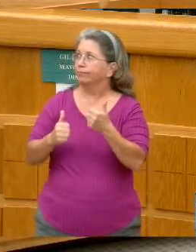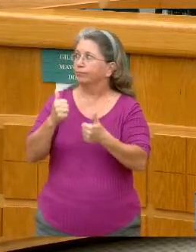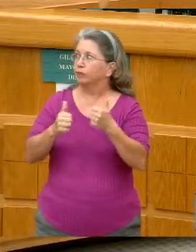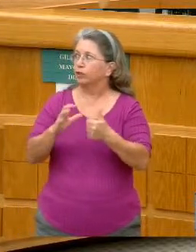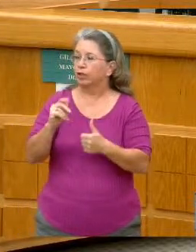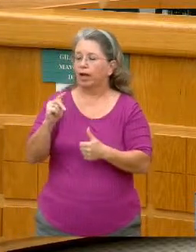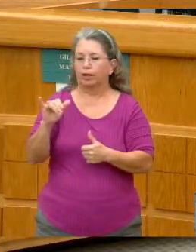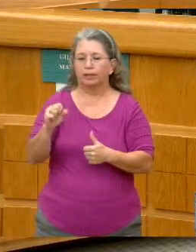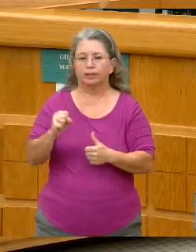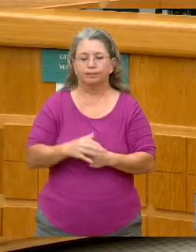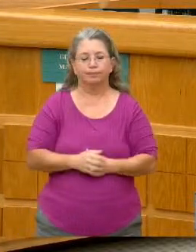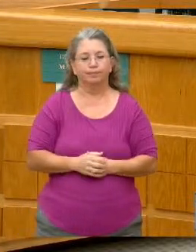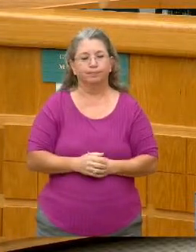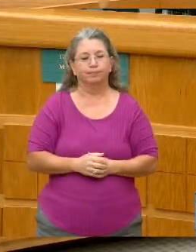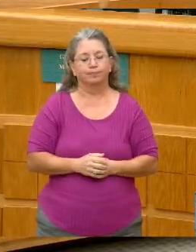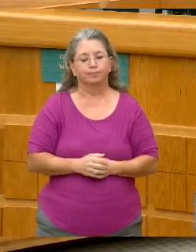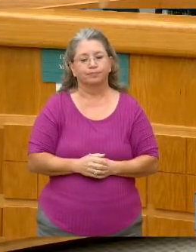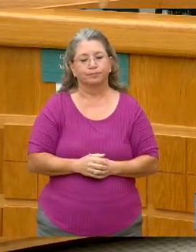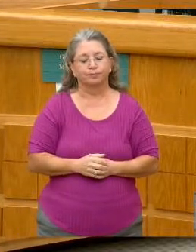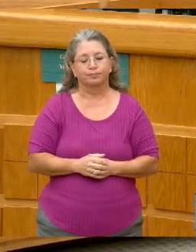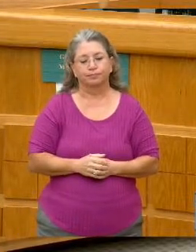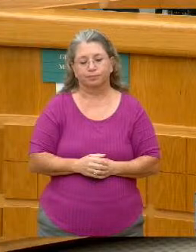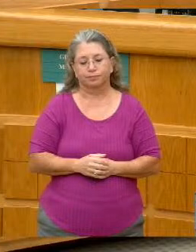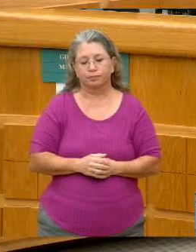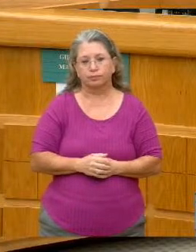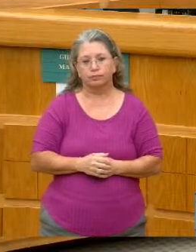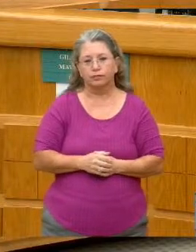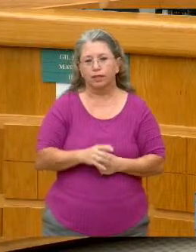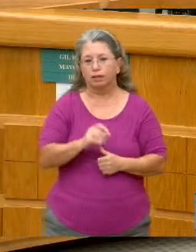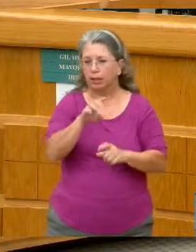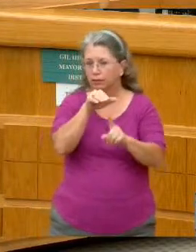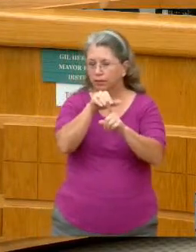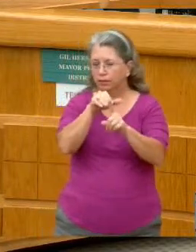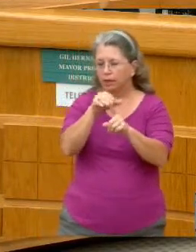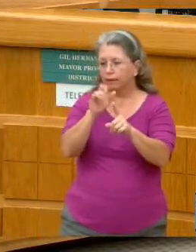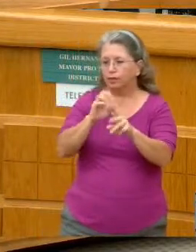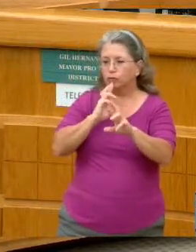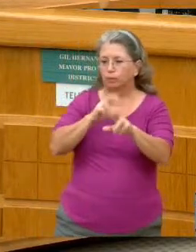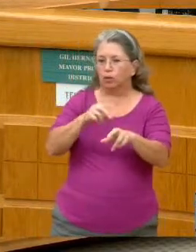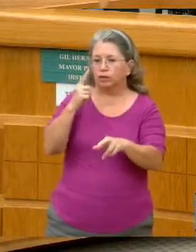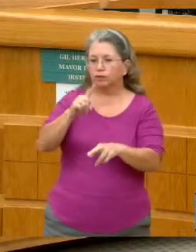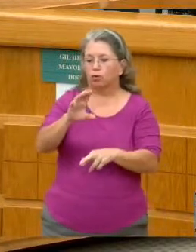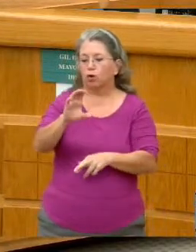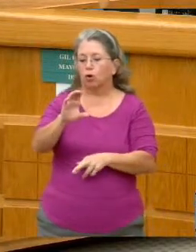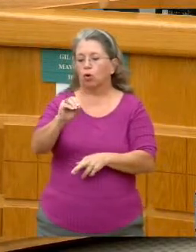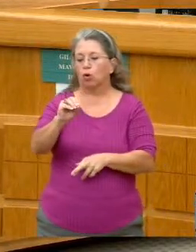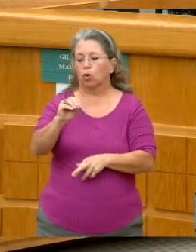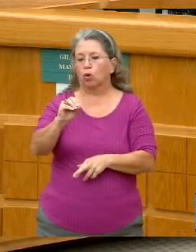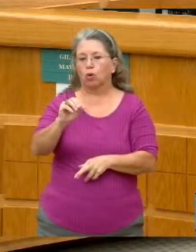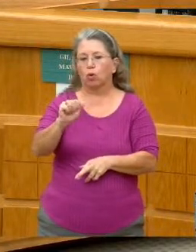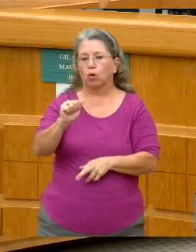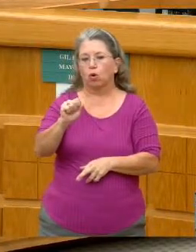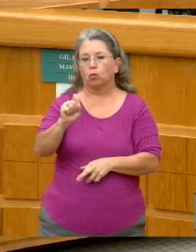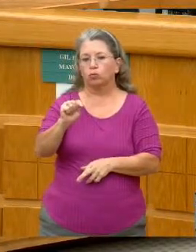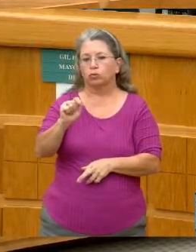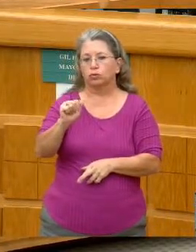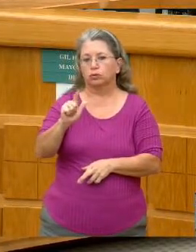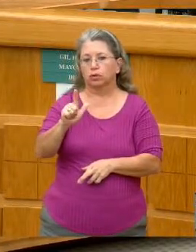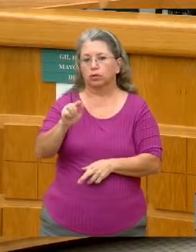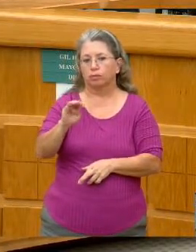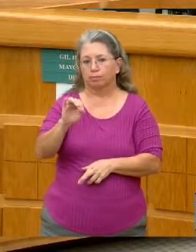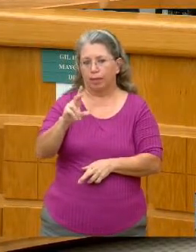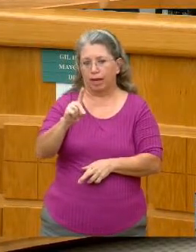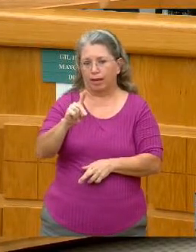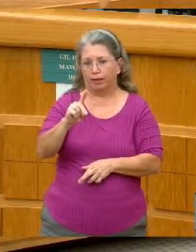area. I want to remind you that this report, it's for the coastal Bend once. That's how it's one way that it's different from the numbers